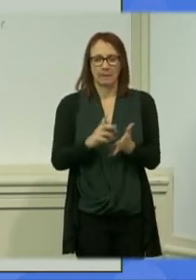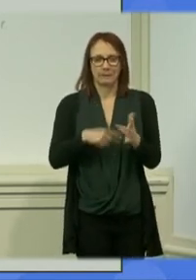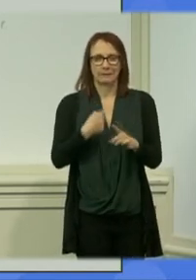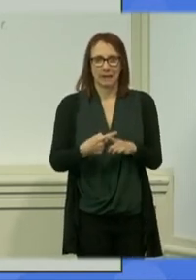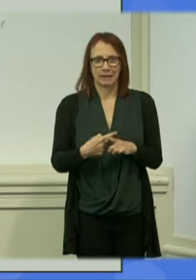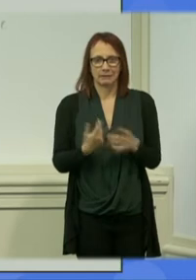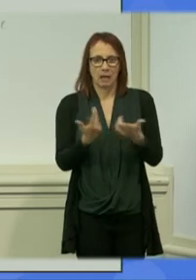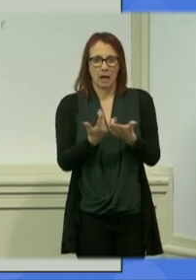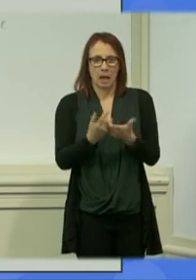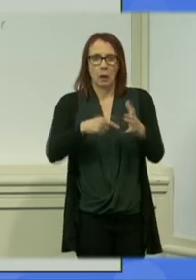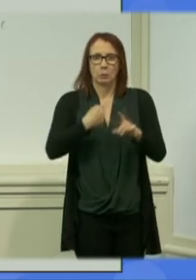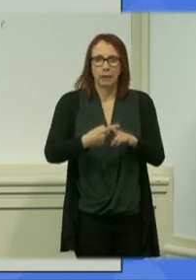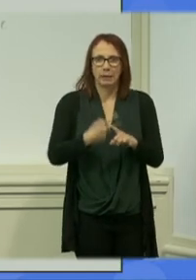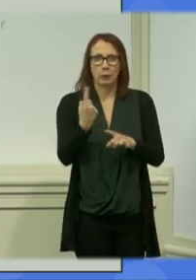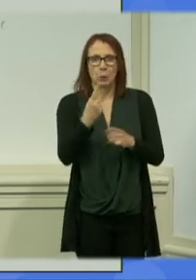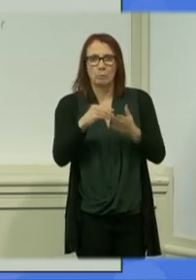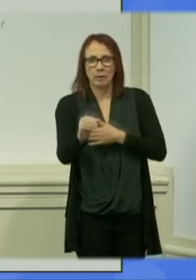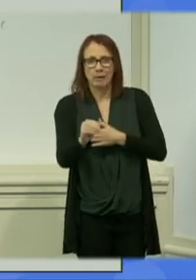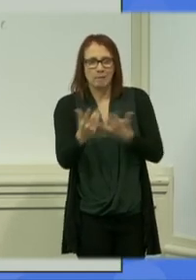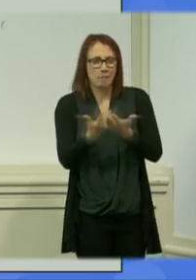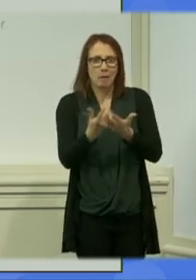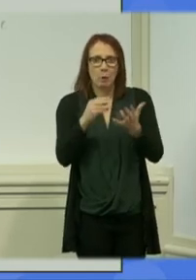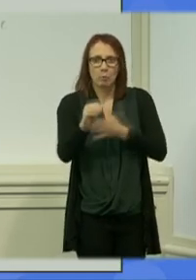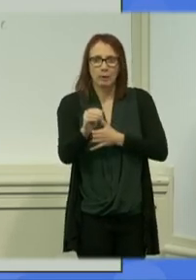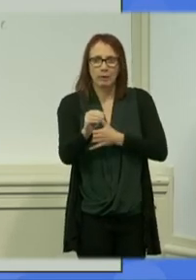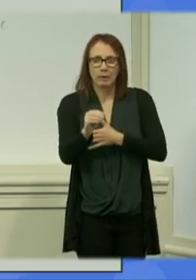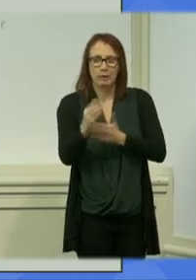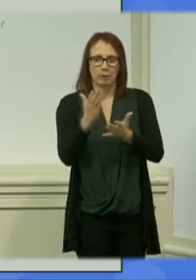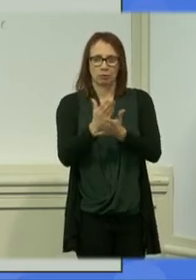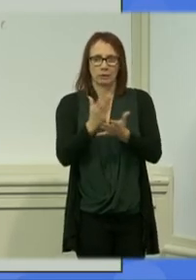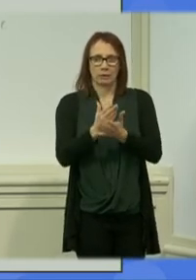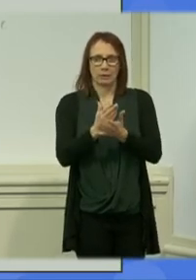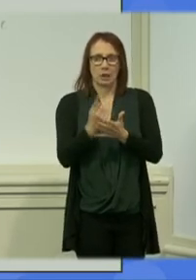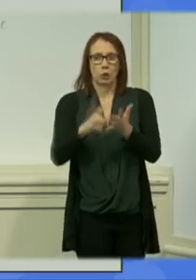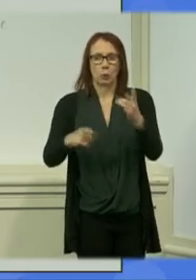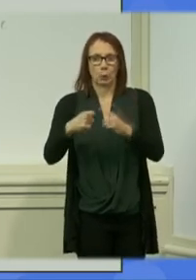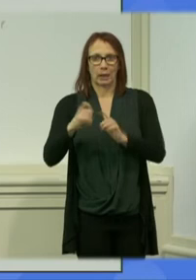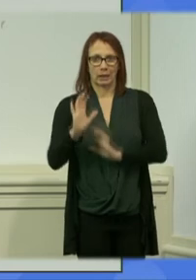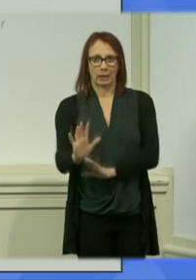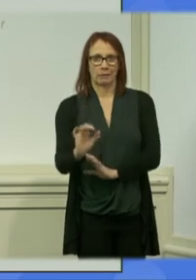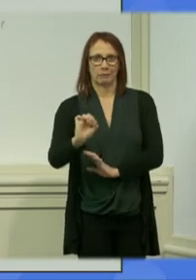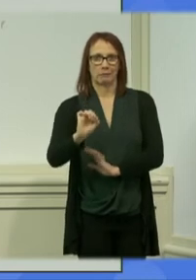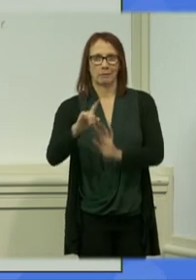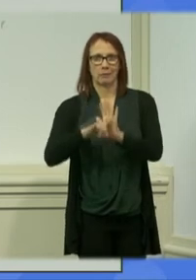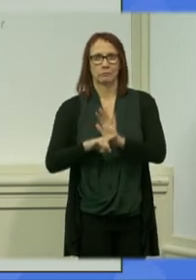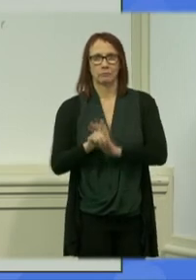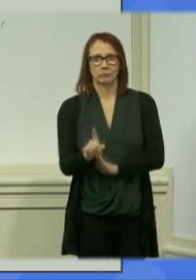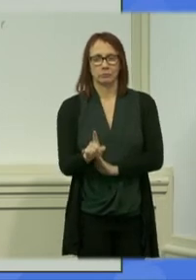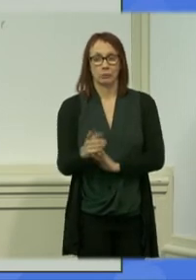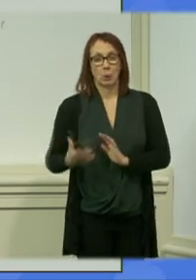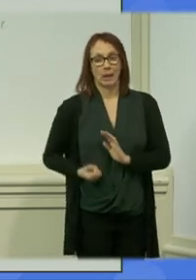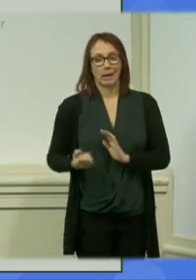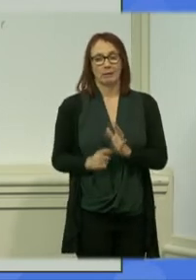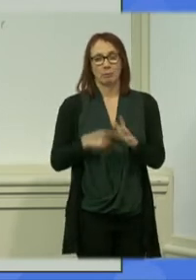are you taxing it, who pays it and how it's paid, all sits on UK legislation. Income